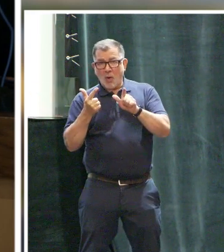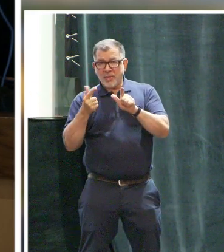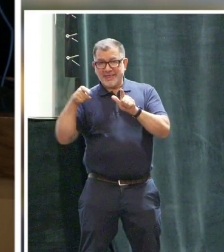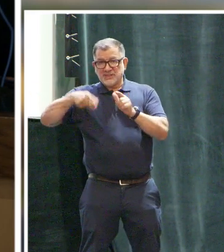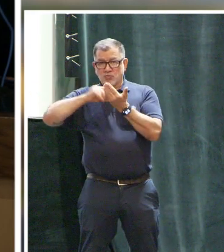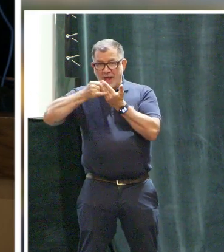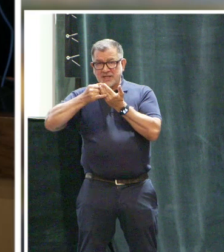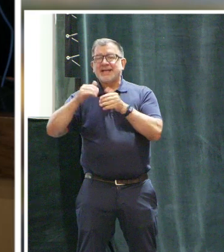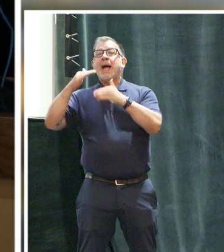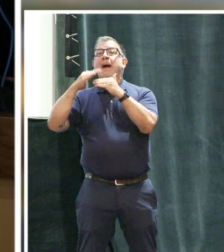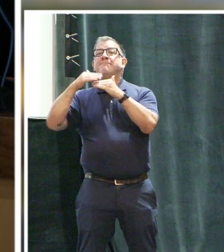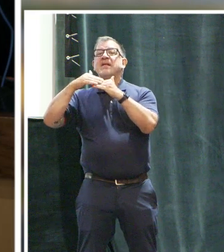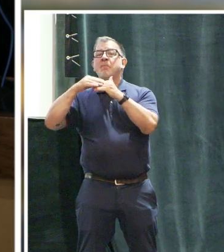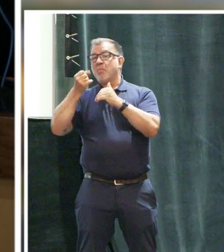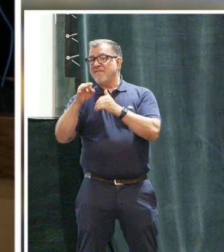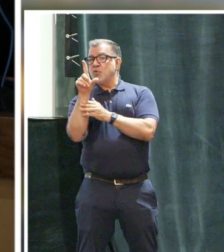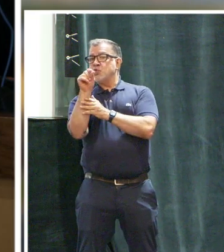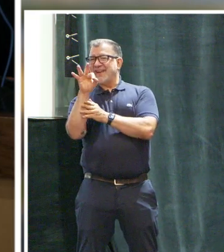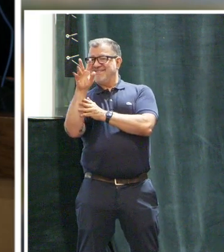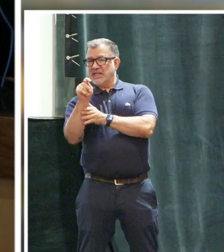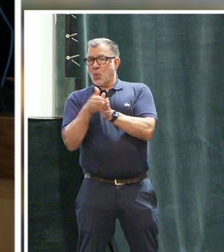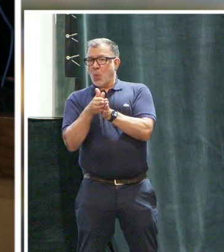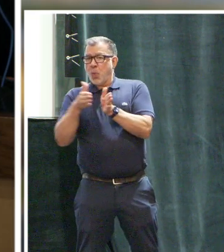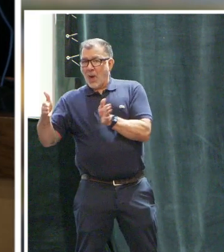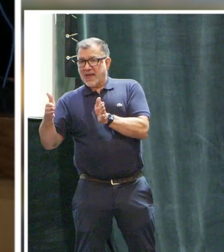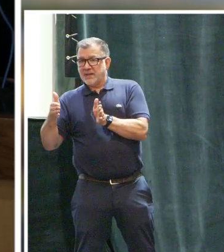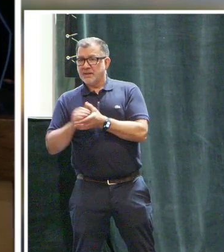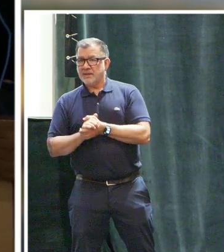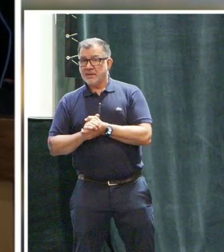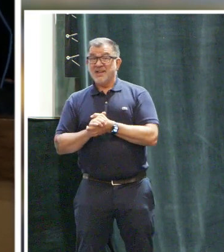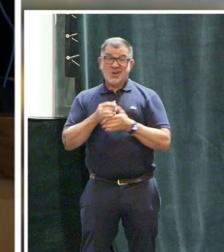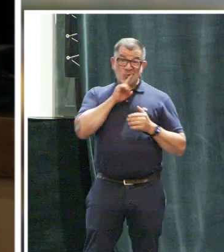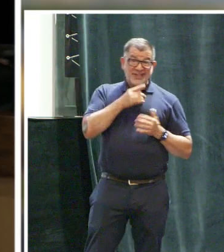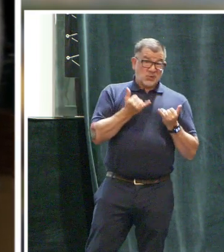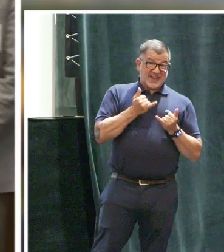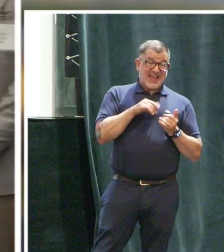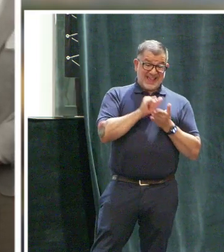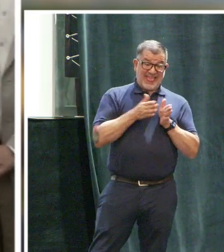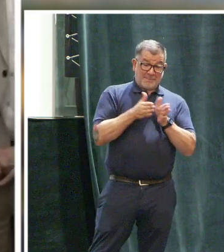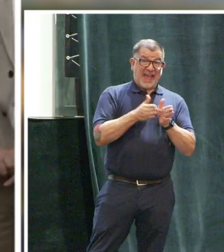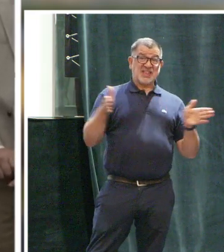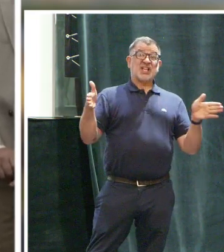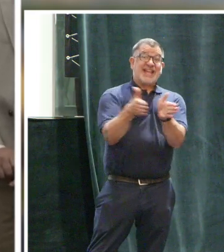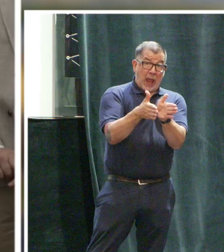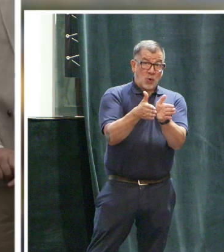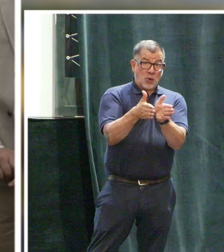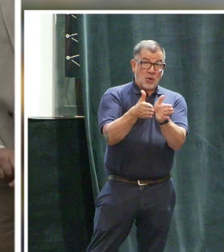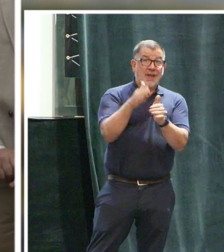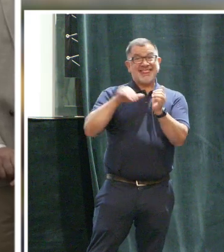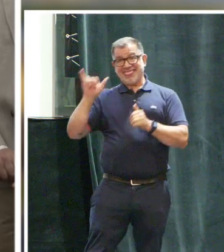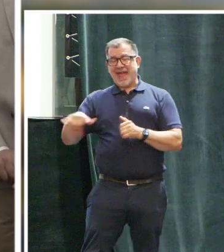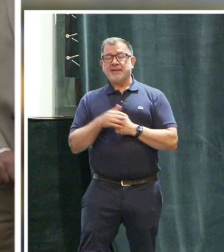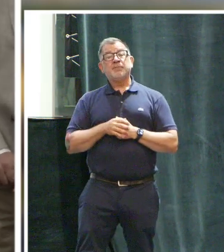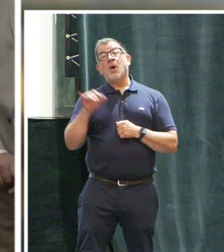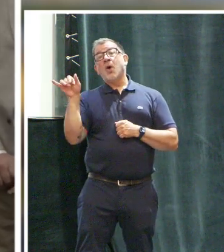feet wide. And a lot of areas existing there today, it gets much, much narrower than that. In addition to that, we have an